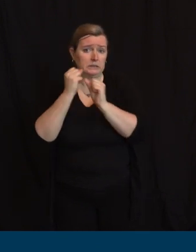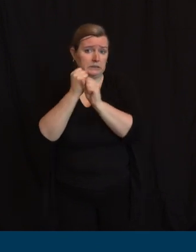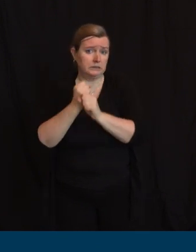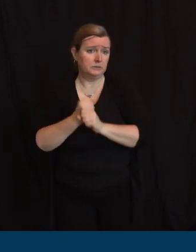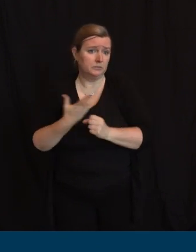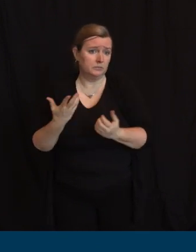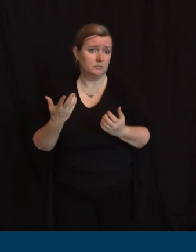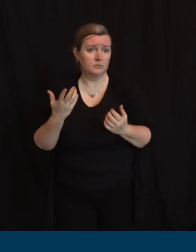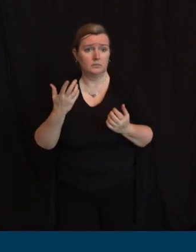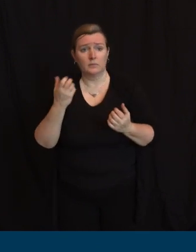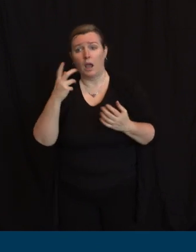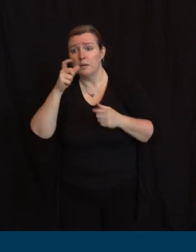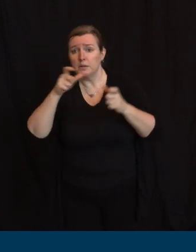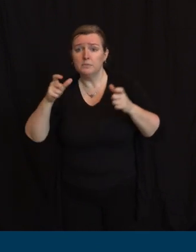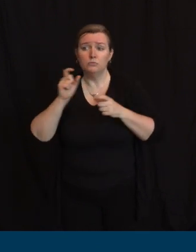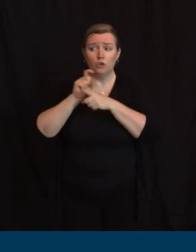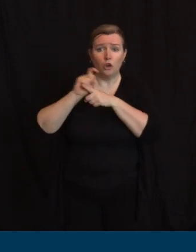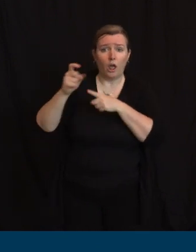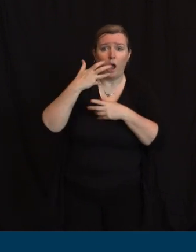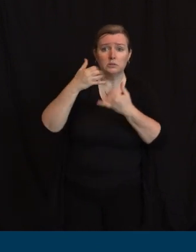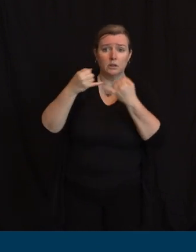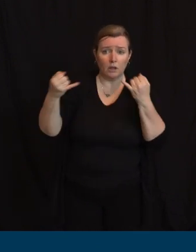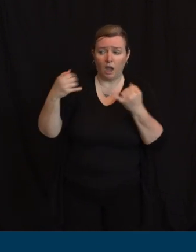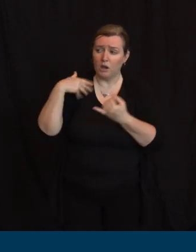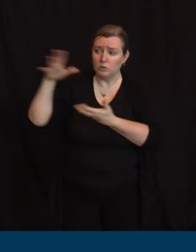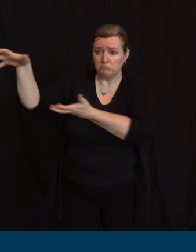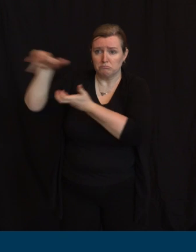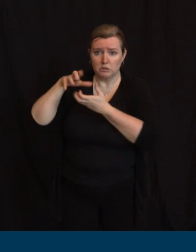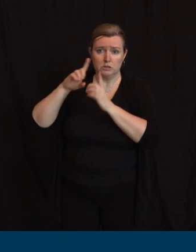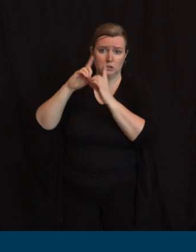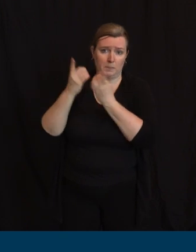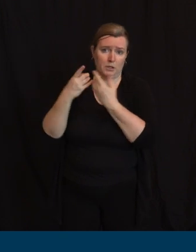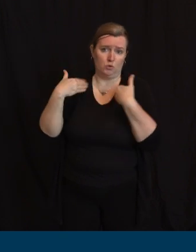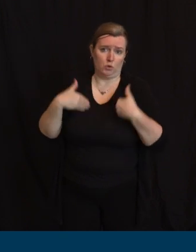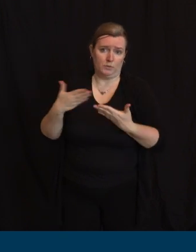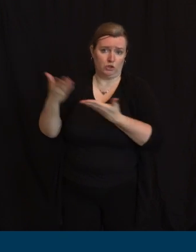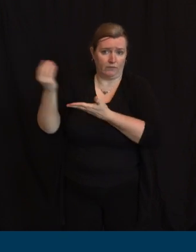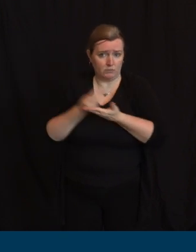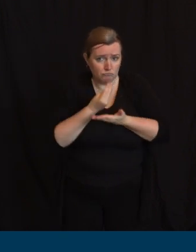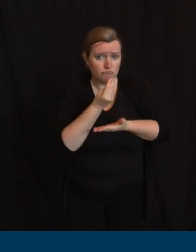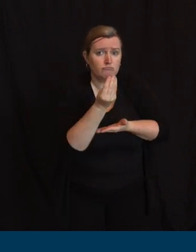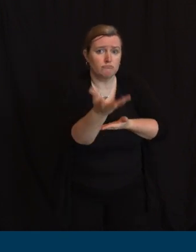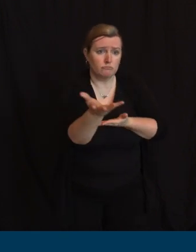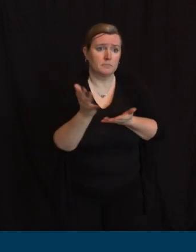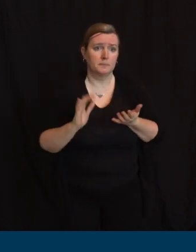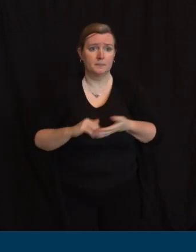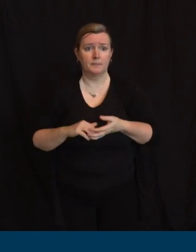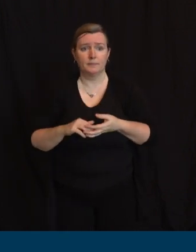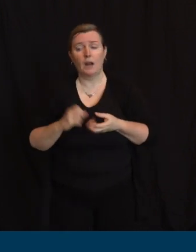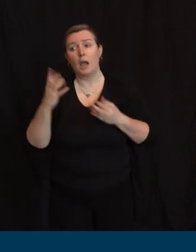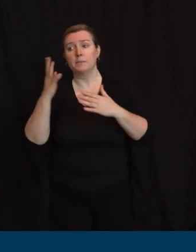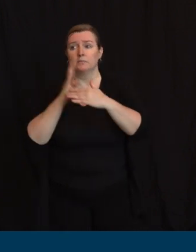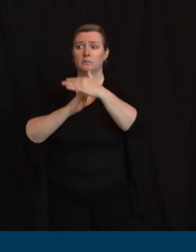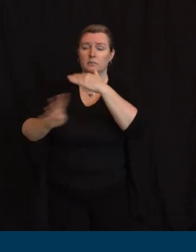that. Total admissions, we've been so focused on admissions of individuals